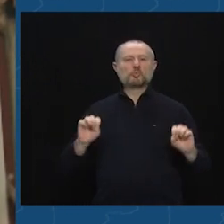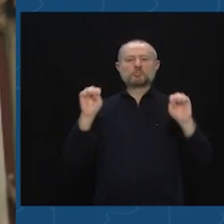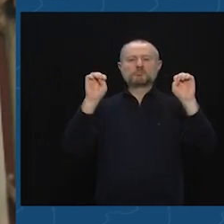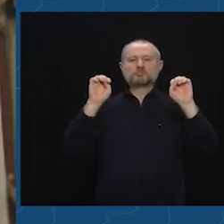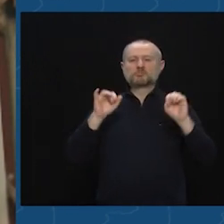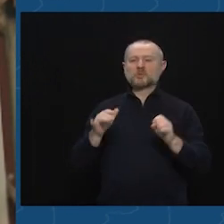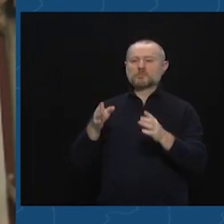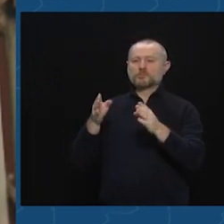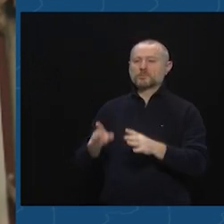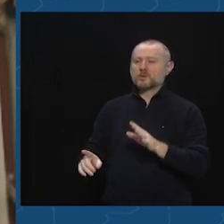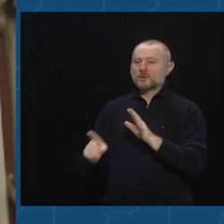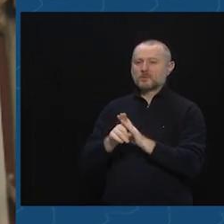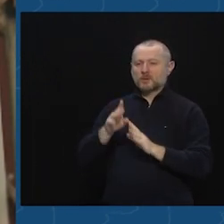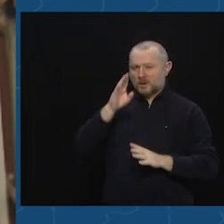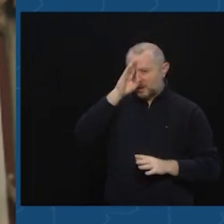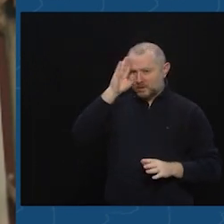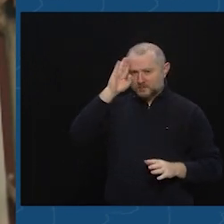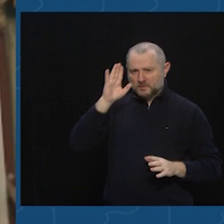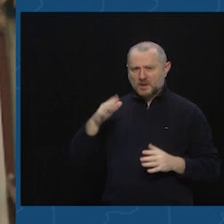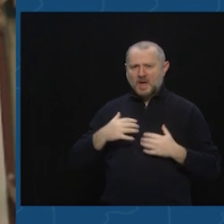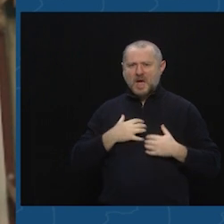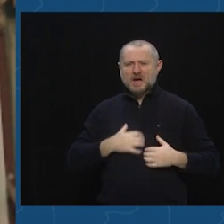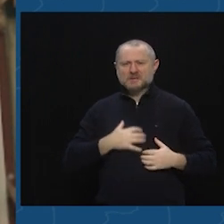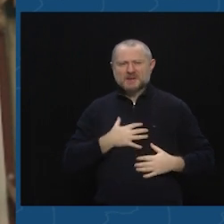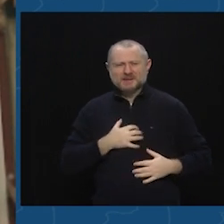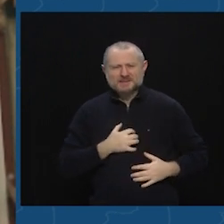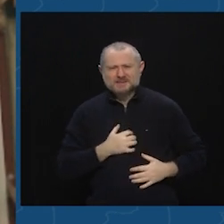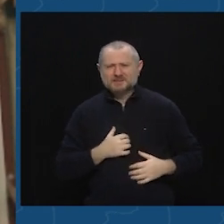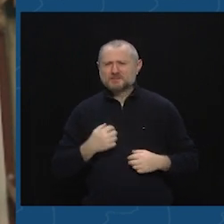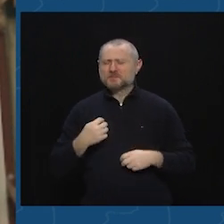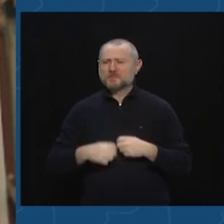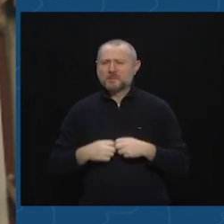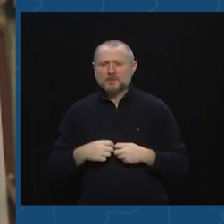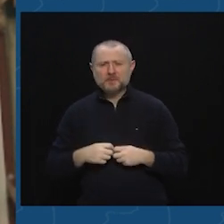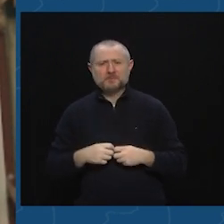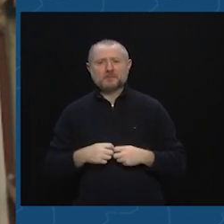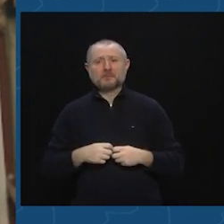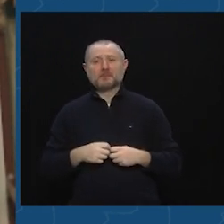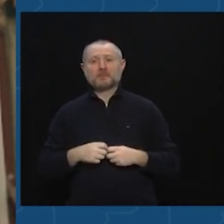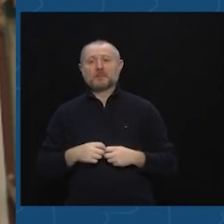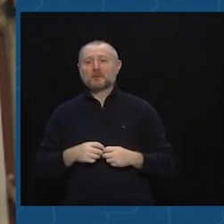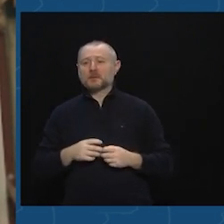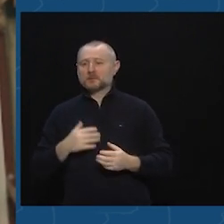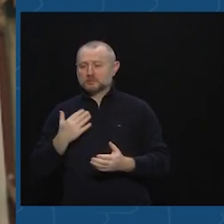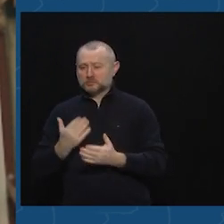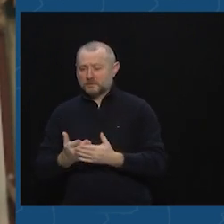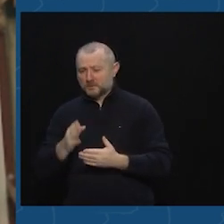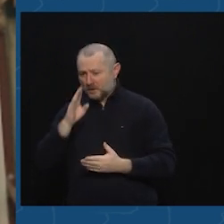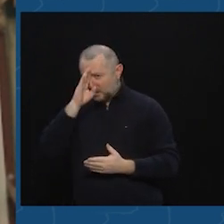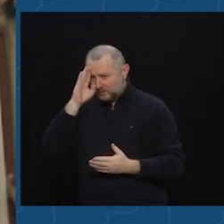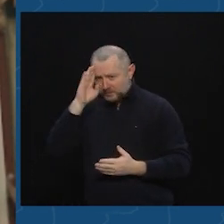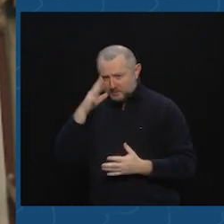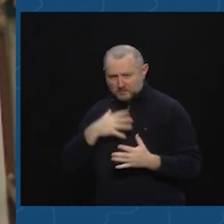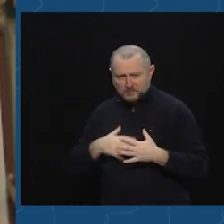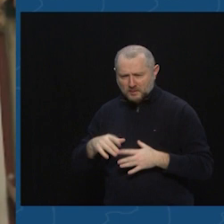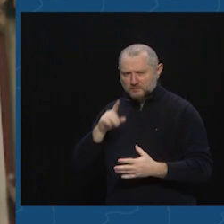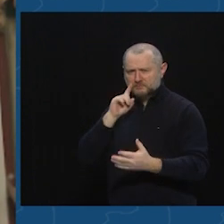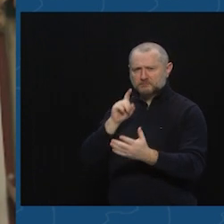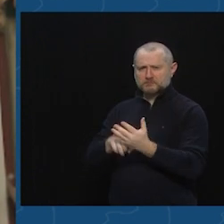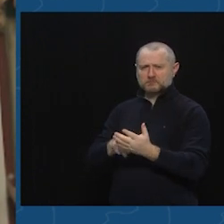And while in the hospital, they noticed a rival, gang member possibly,